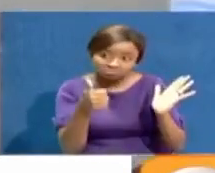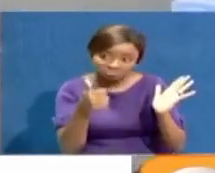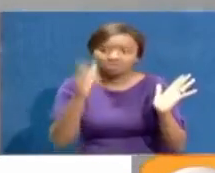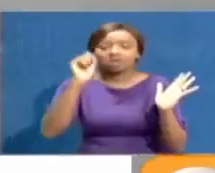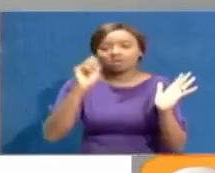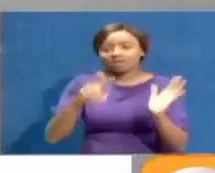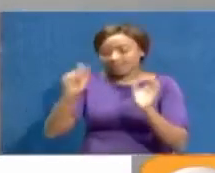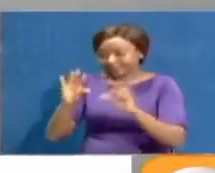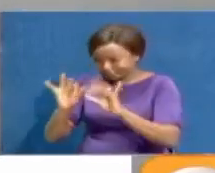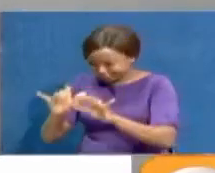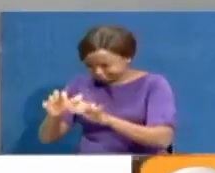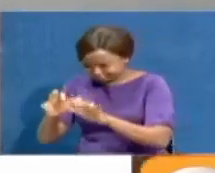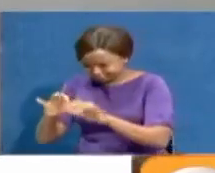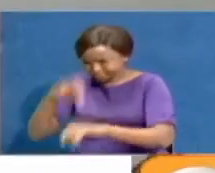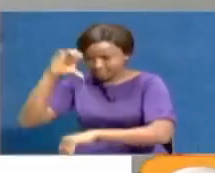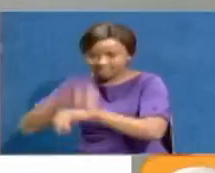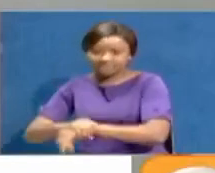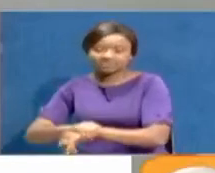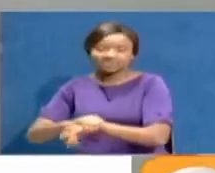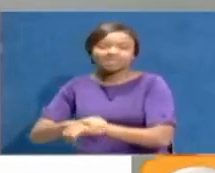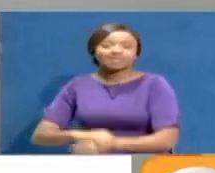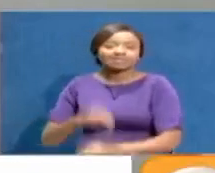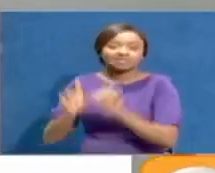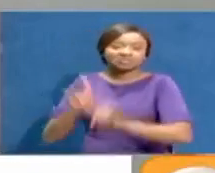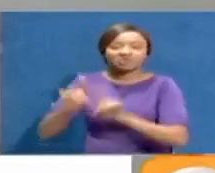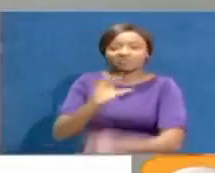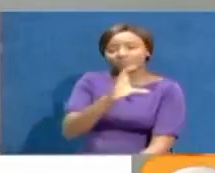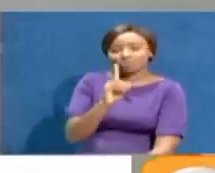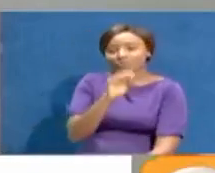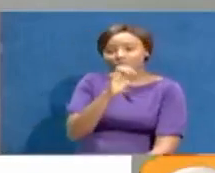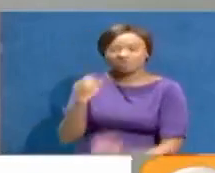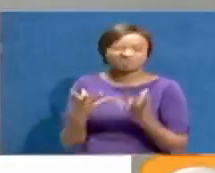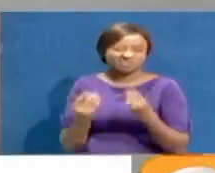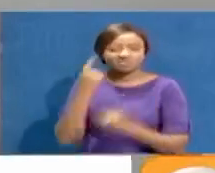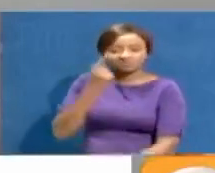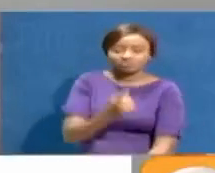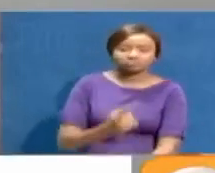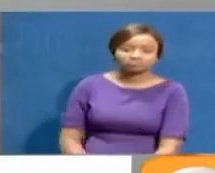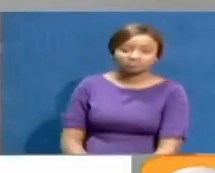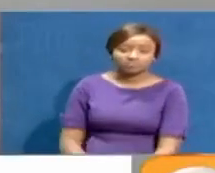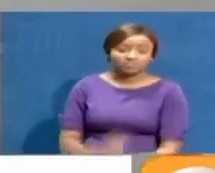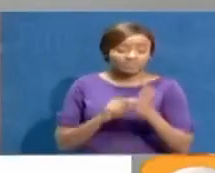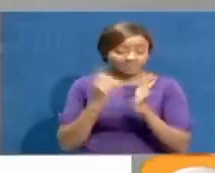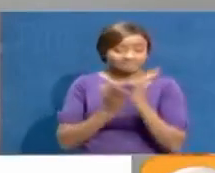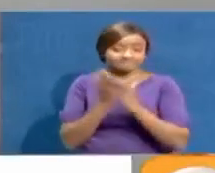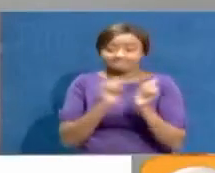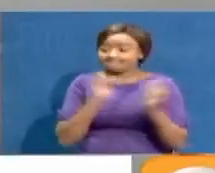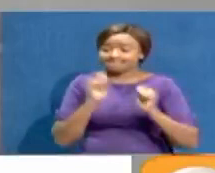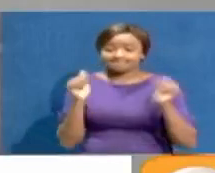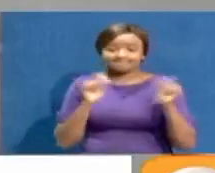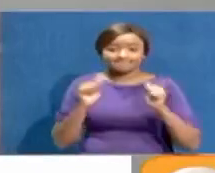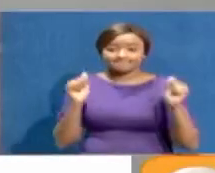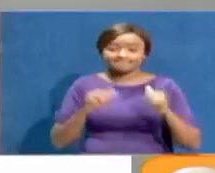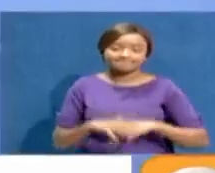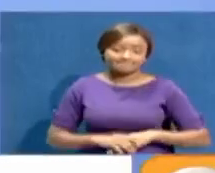able then to get it to the system and generate for you travel codes right at the airport. So that is service available as we get into all